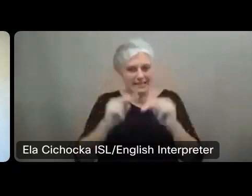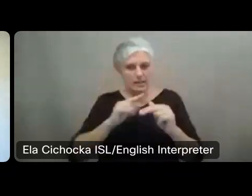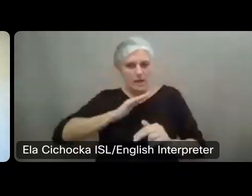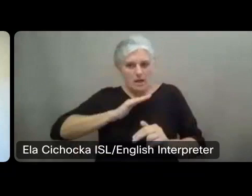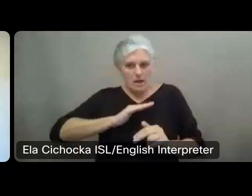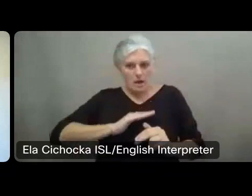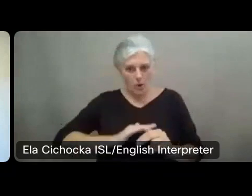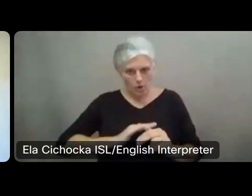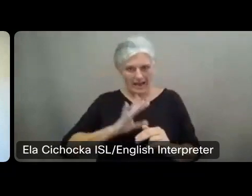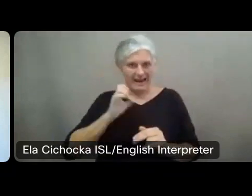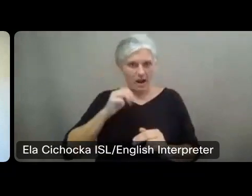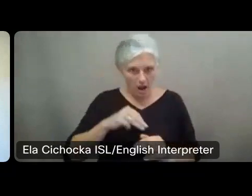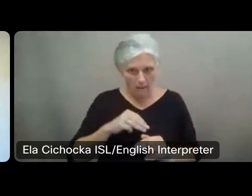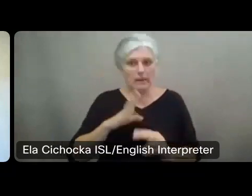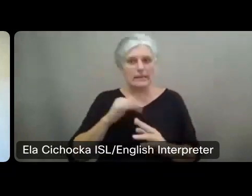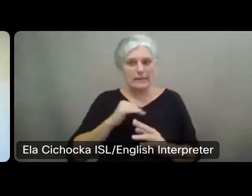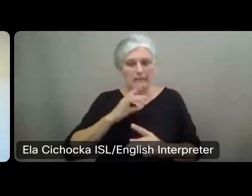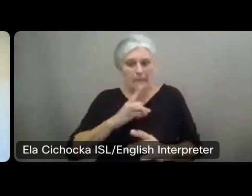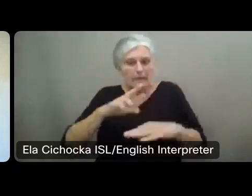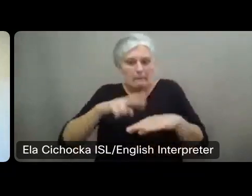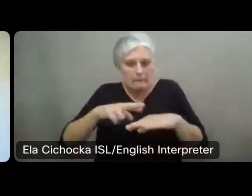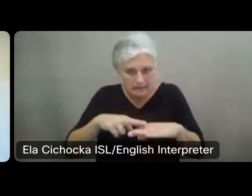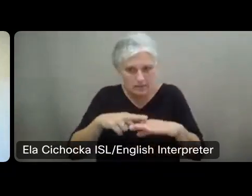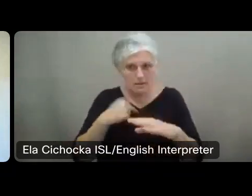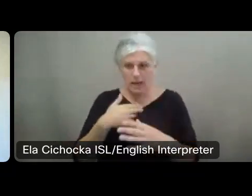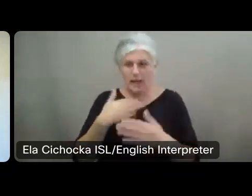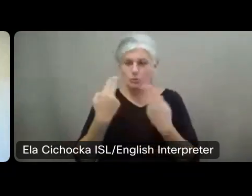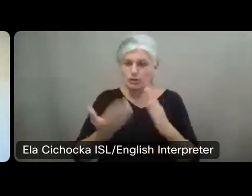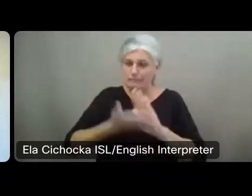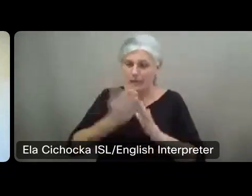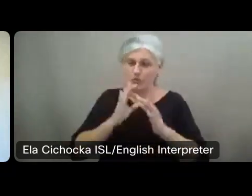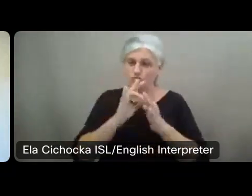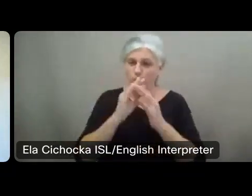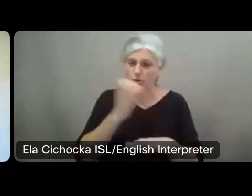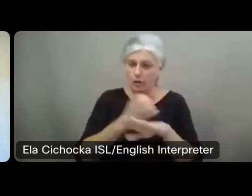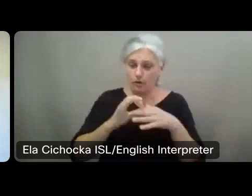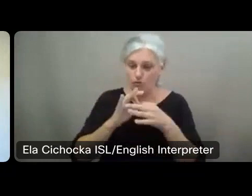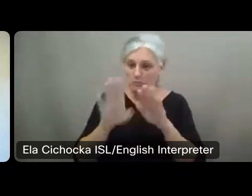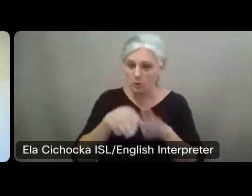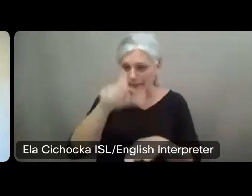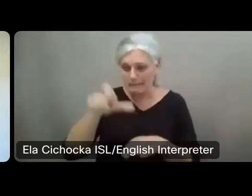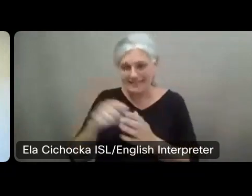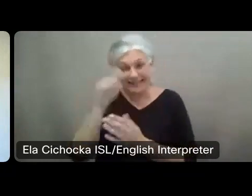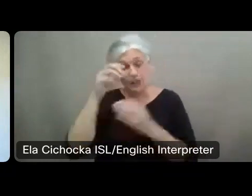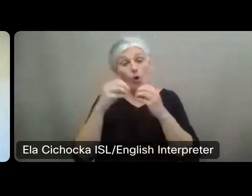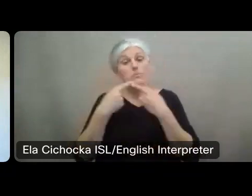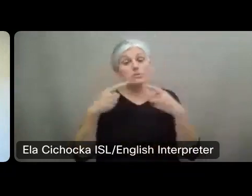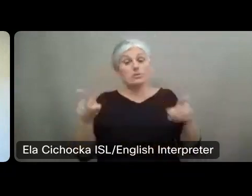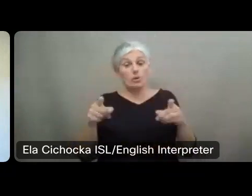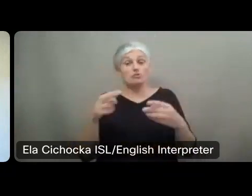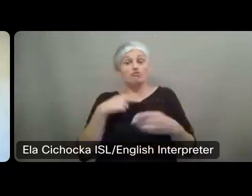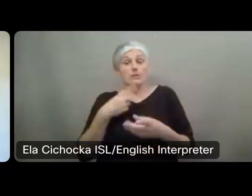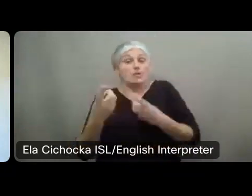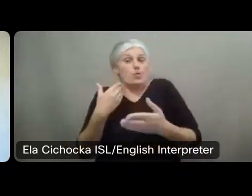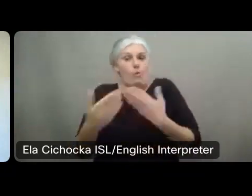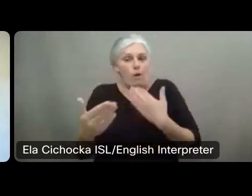huge step towards building those trust and on those ongoing relationships. So I think the open disclosure really does